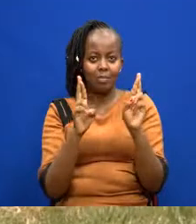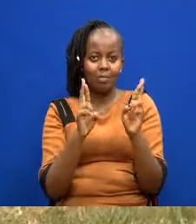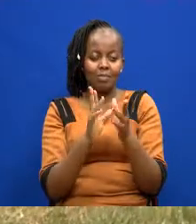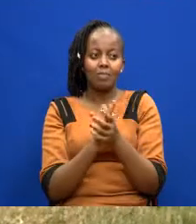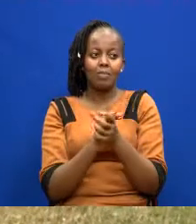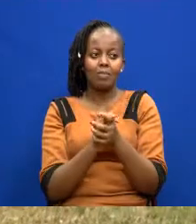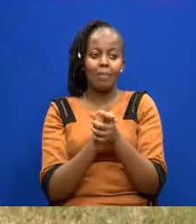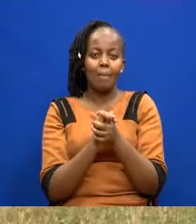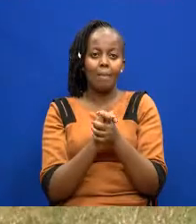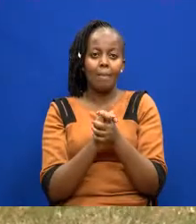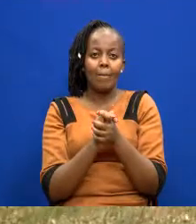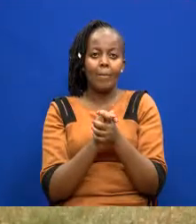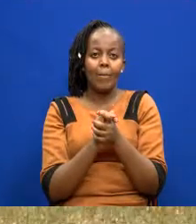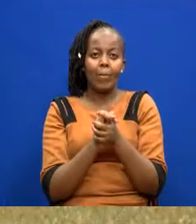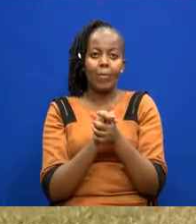in.